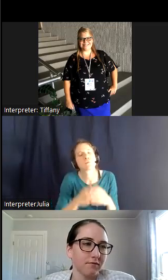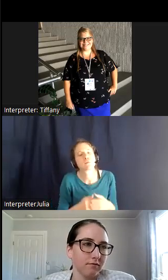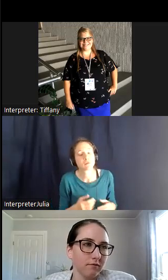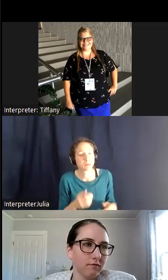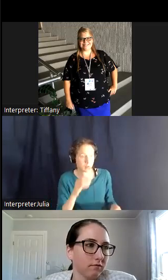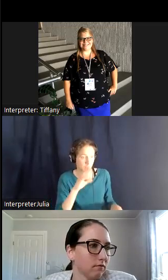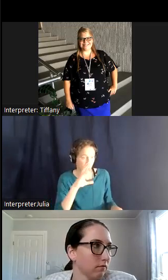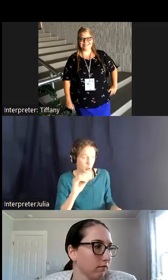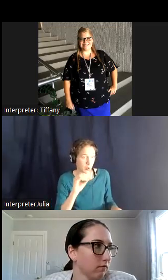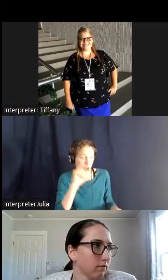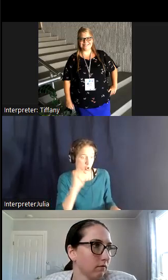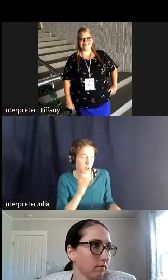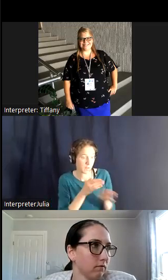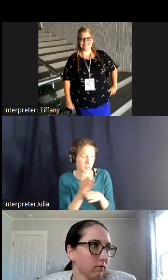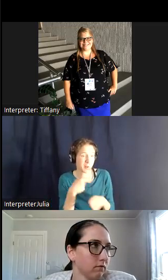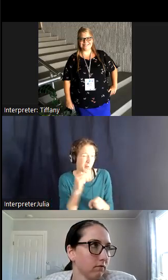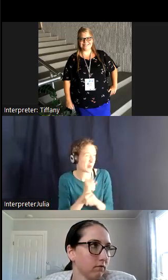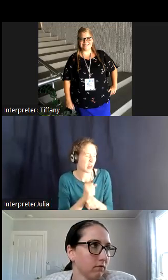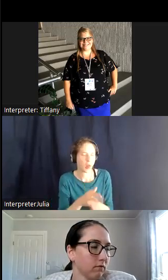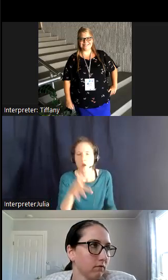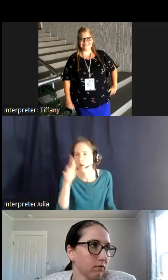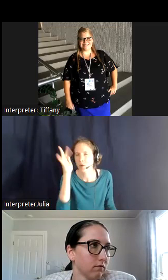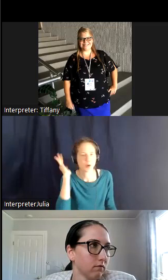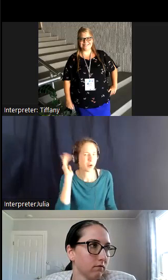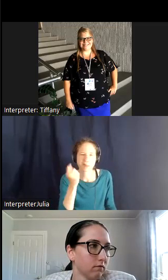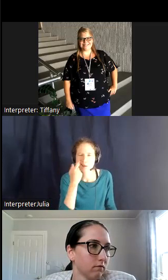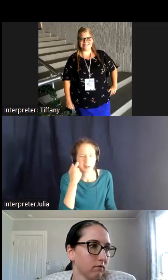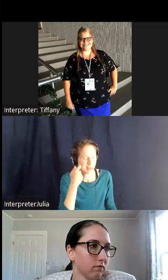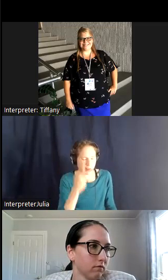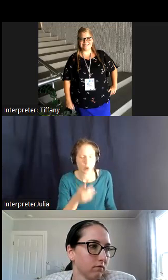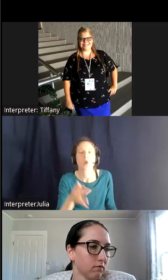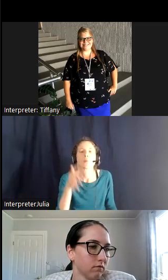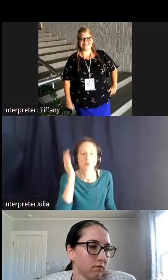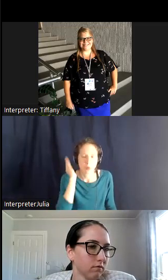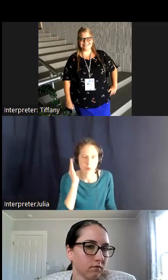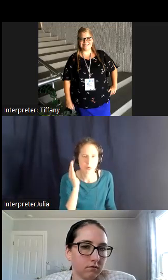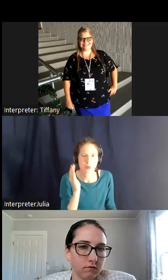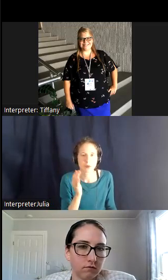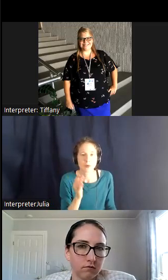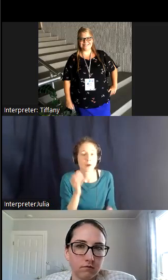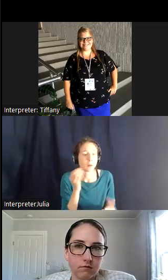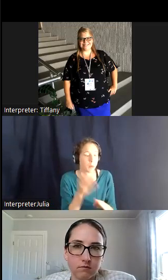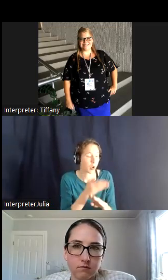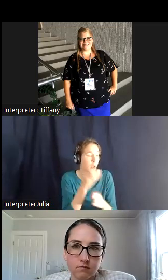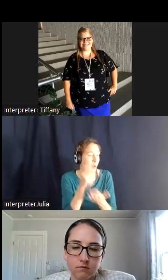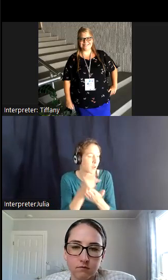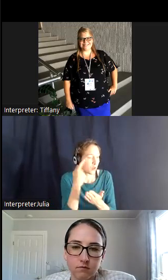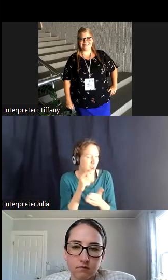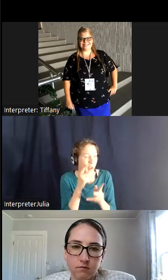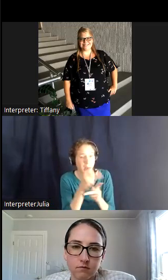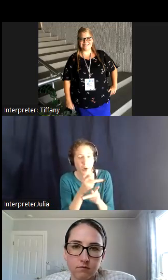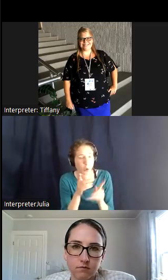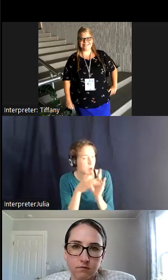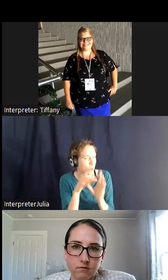and we weren't subject to prior auth requirements for care coordination, but certainly